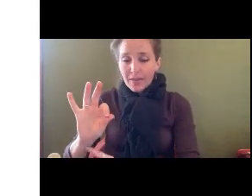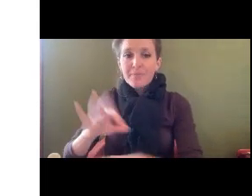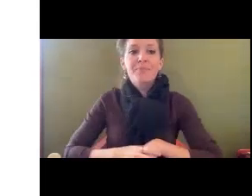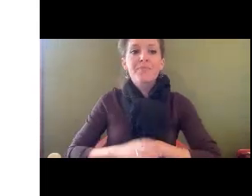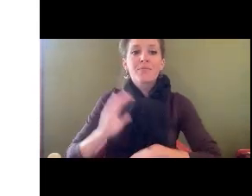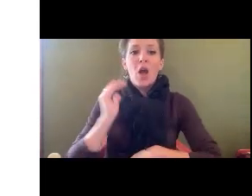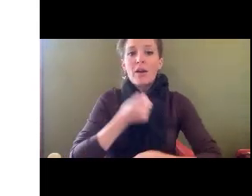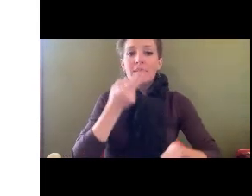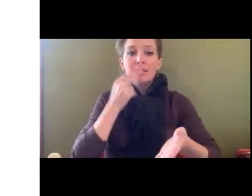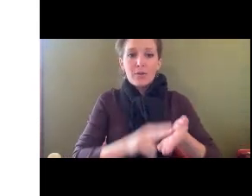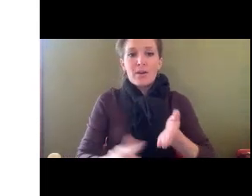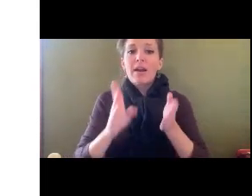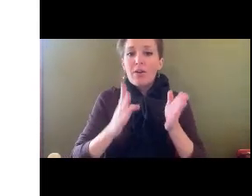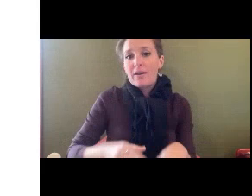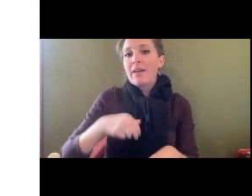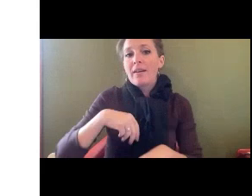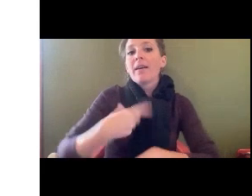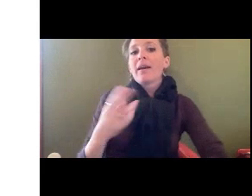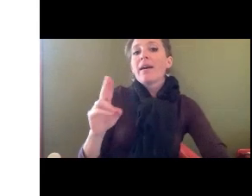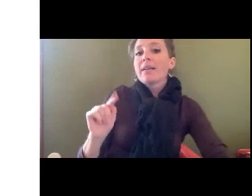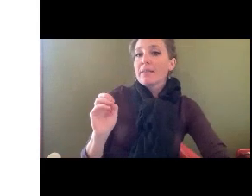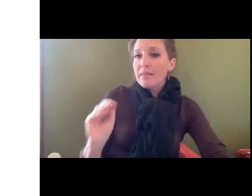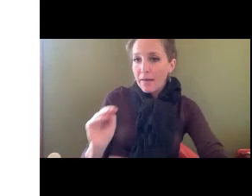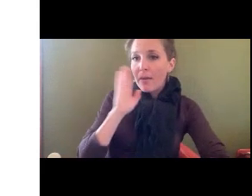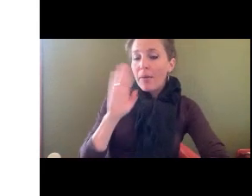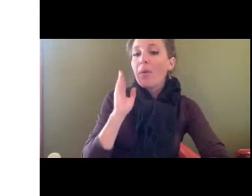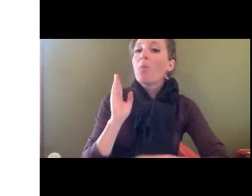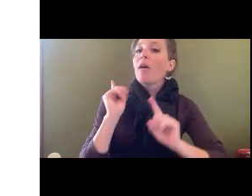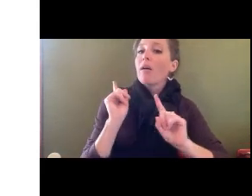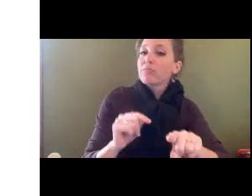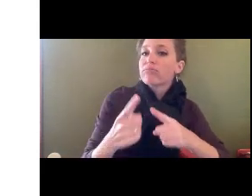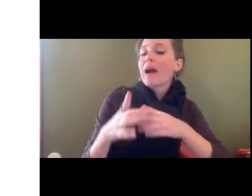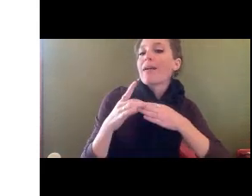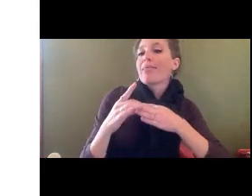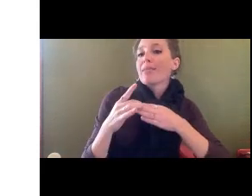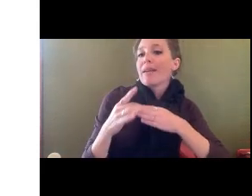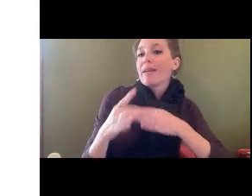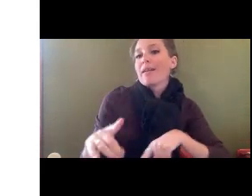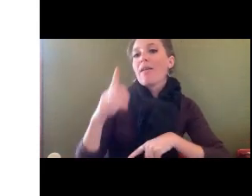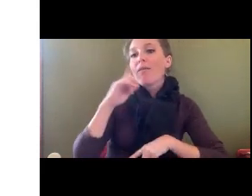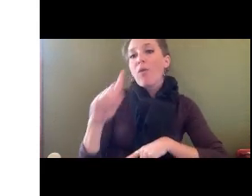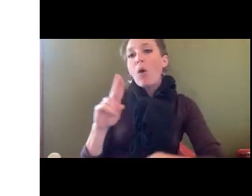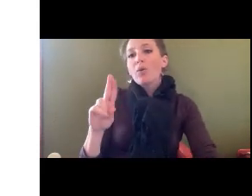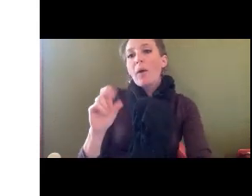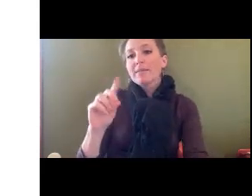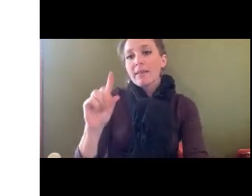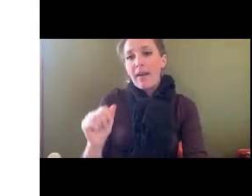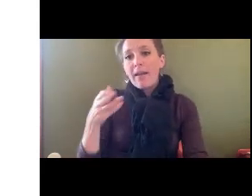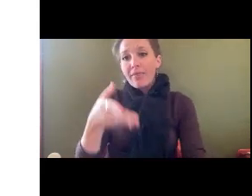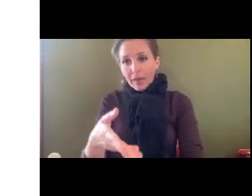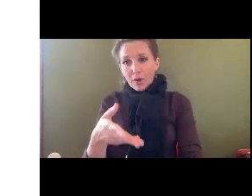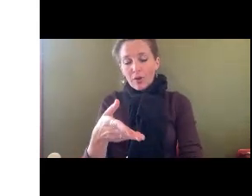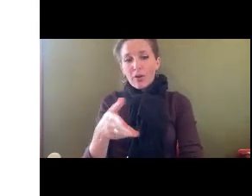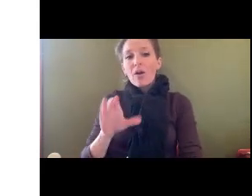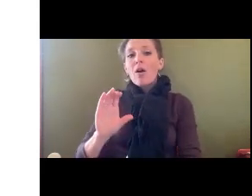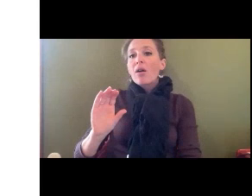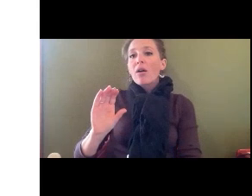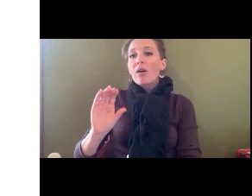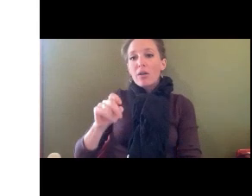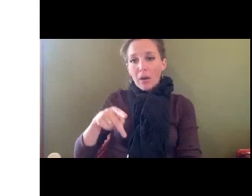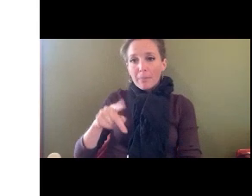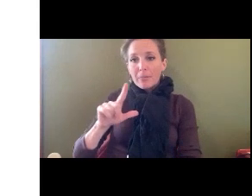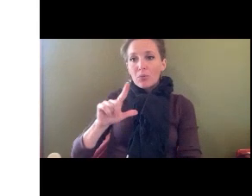Tom Vilsack, is expected to attend and lead a delegation from USDA there. And the COP29 presidency, so